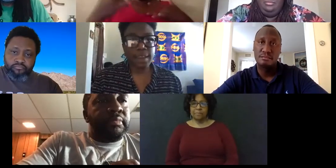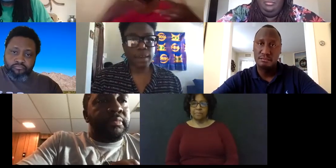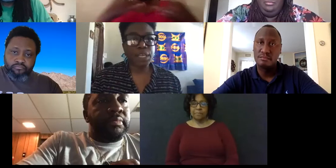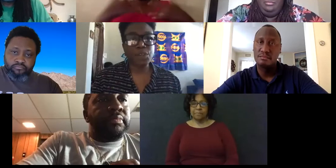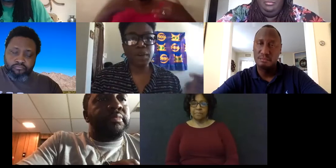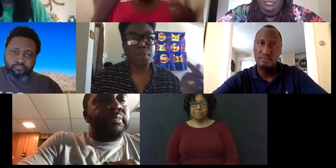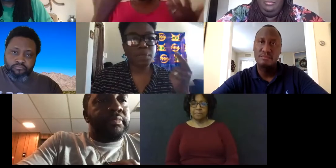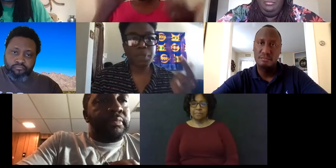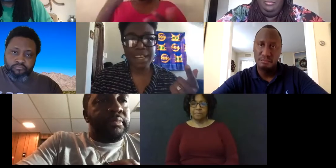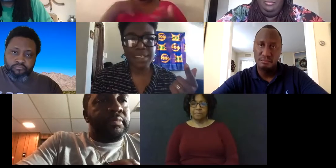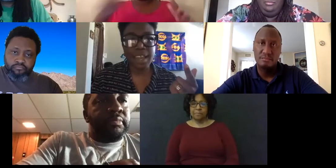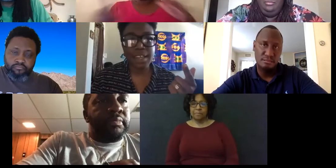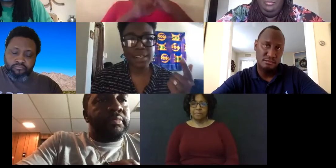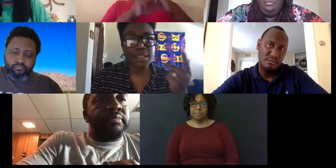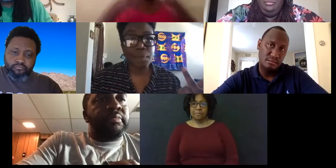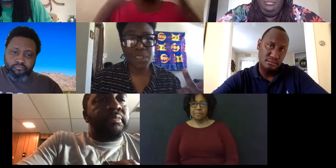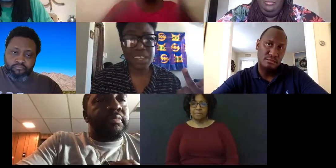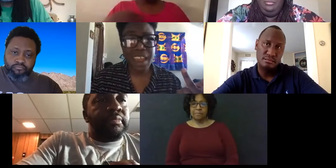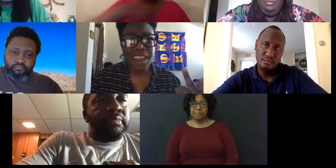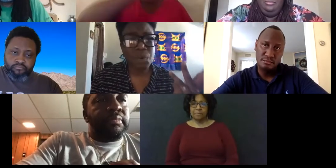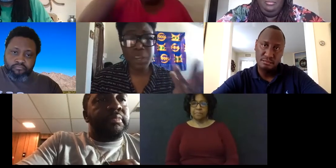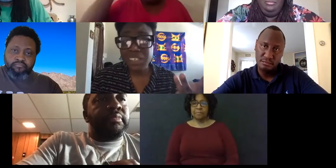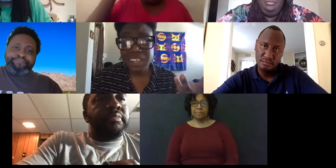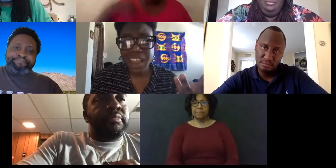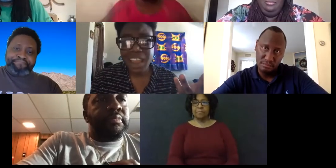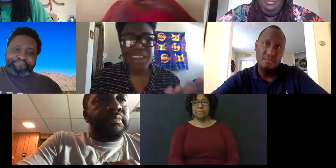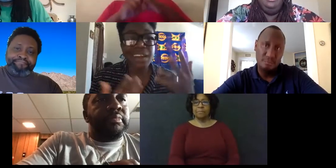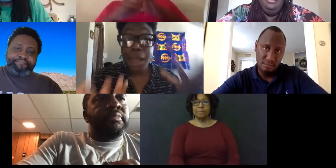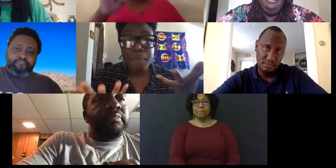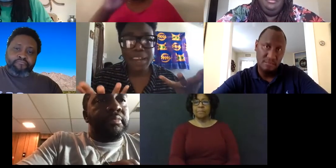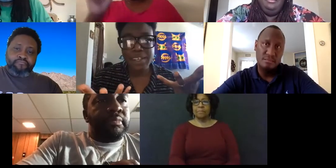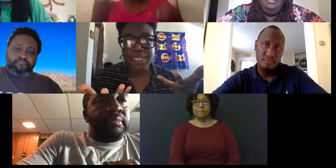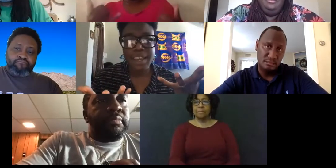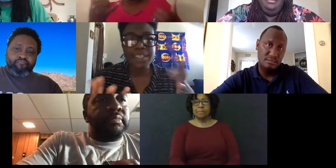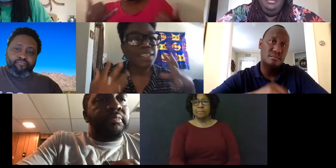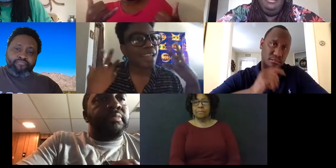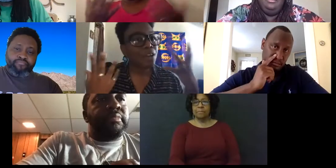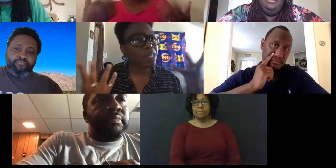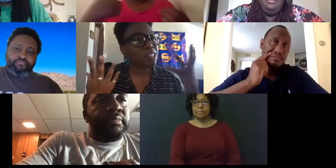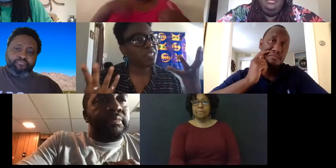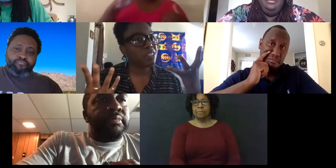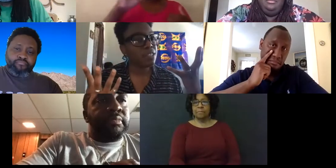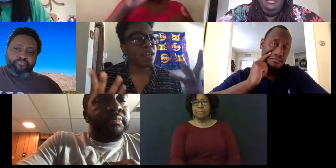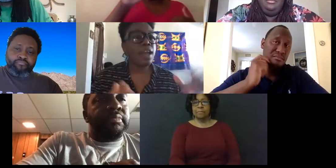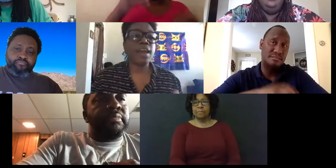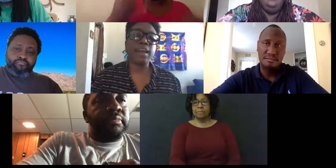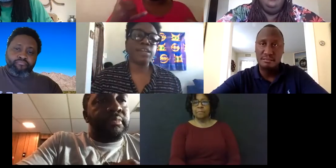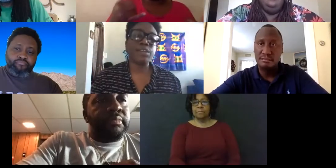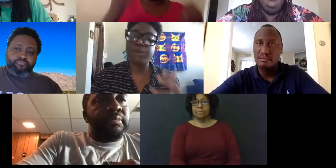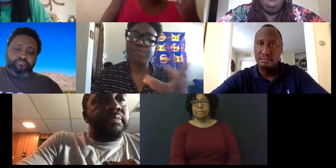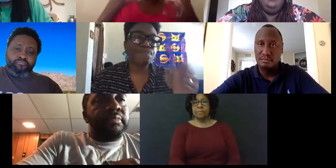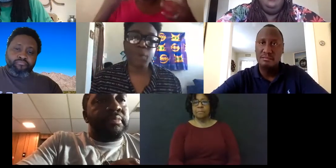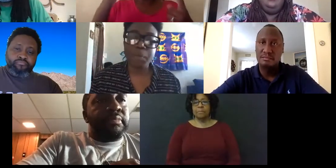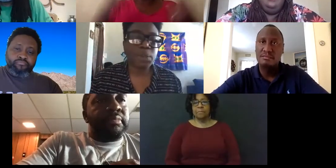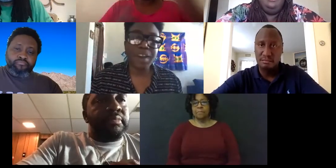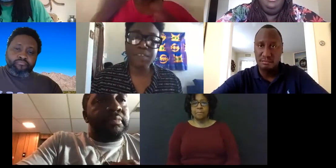today? Am I showing up as Black today, disabled today, queer today, non-binary today? That's a lot of questions. And, you